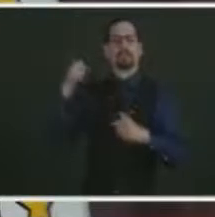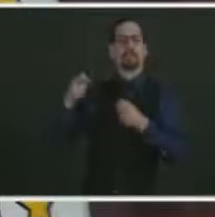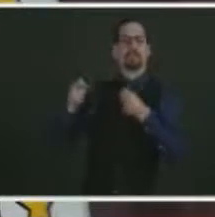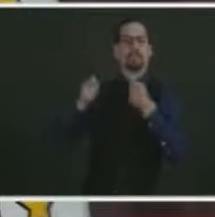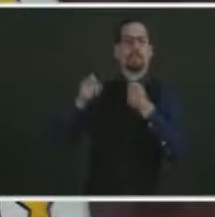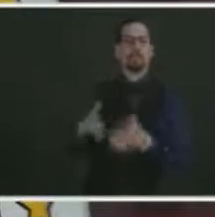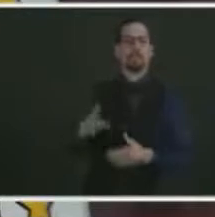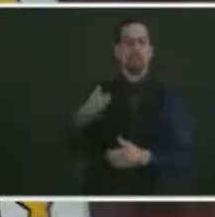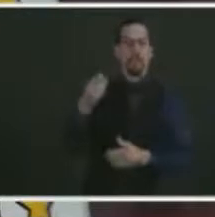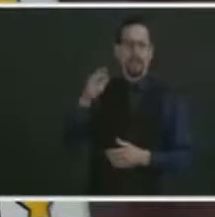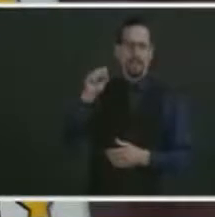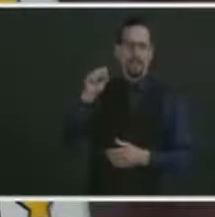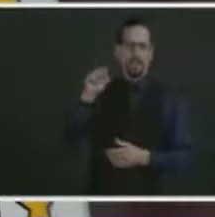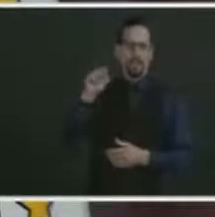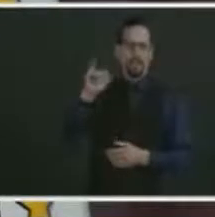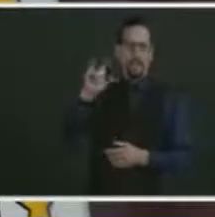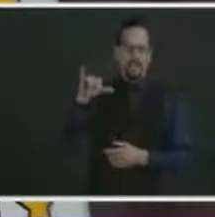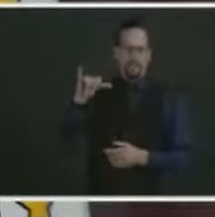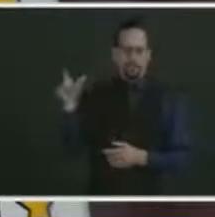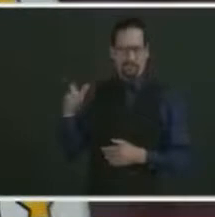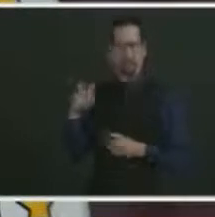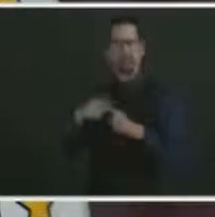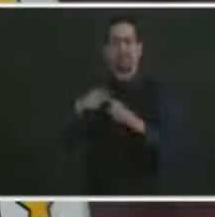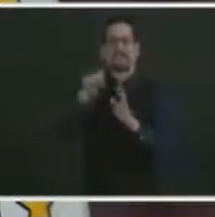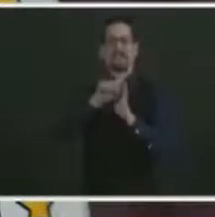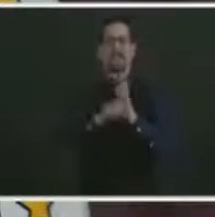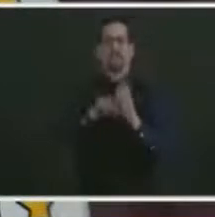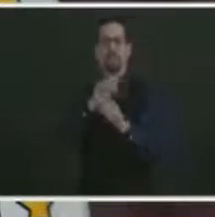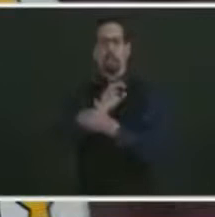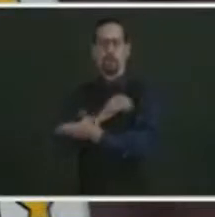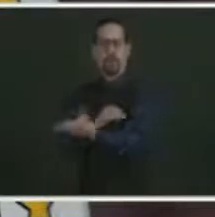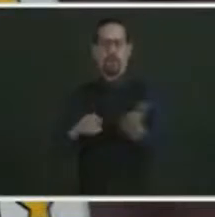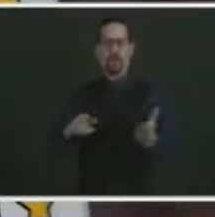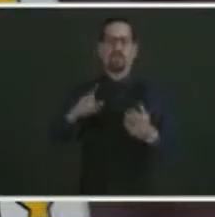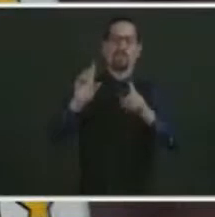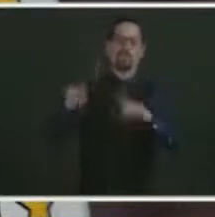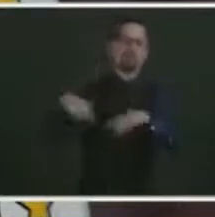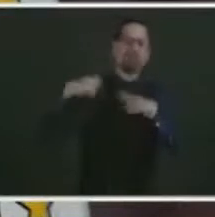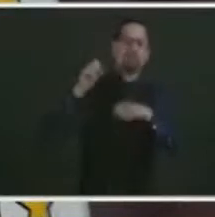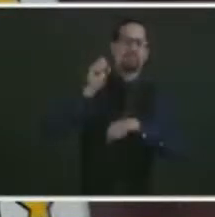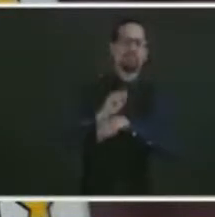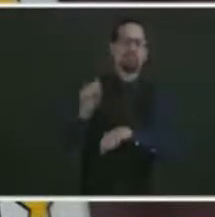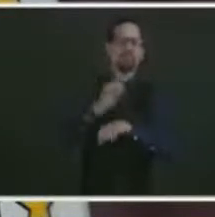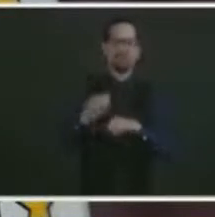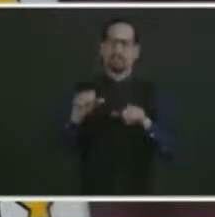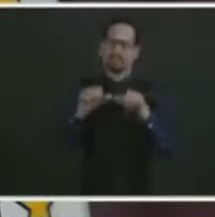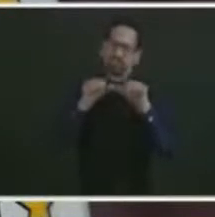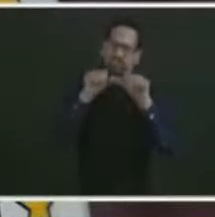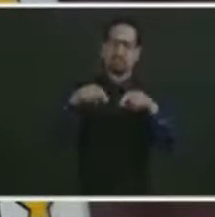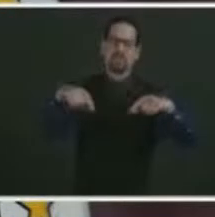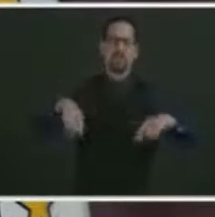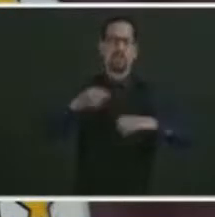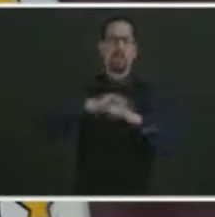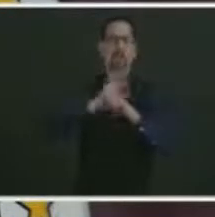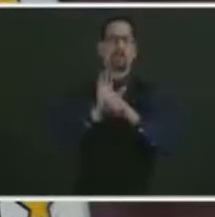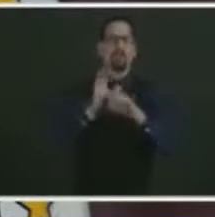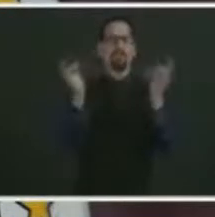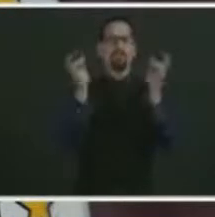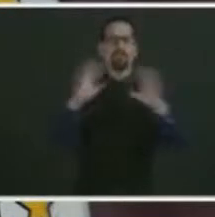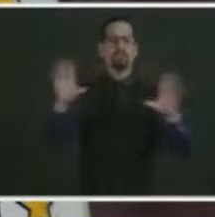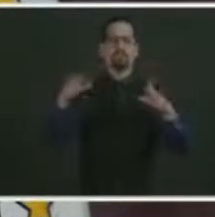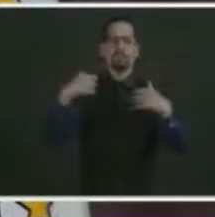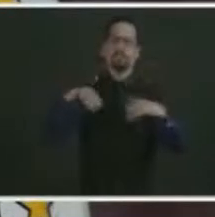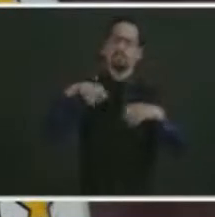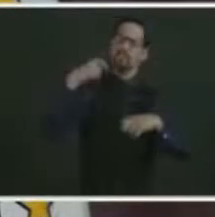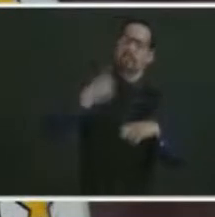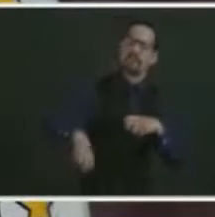service. You haven't stopped working through all of this. Some of you have incredibly difficult jobs on the front lines of this. Many of you